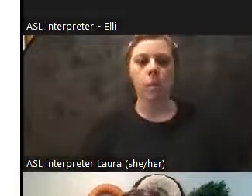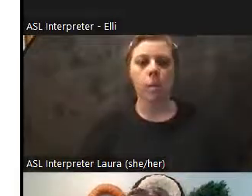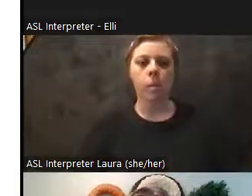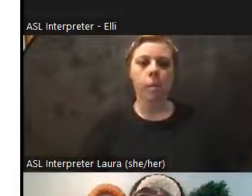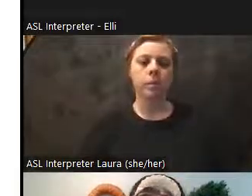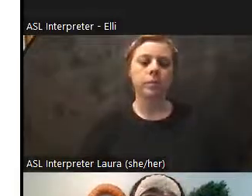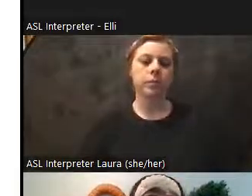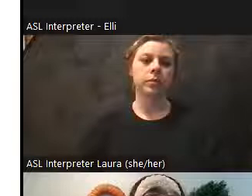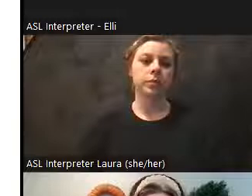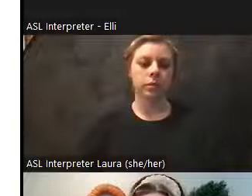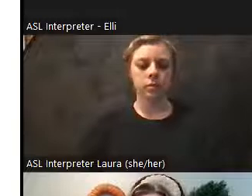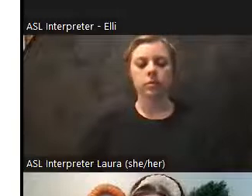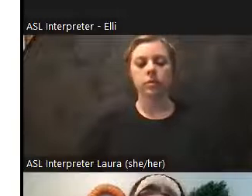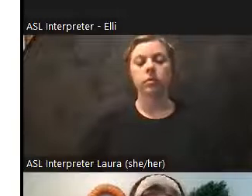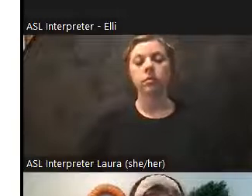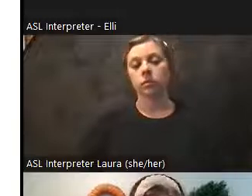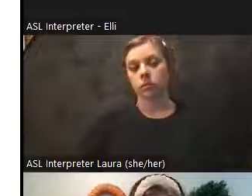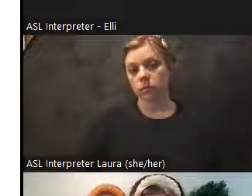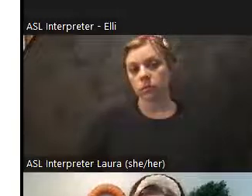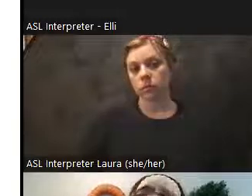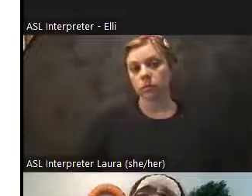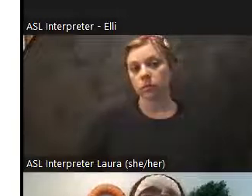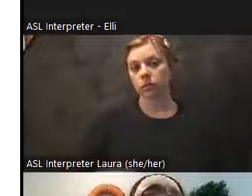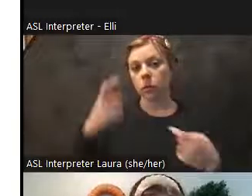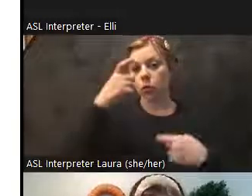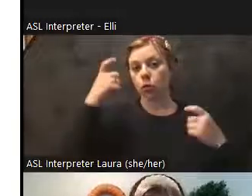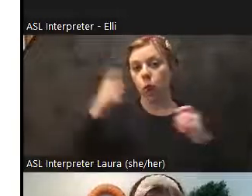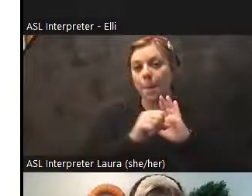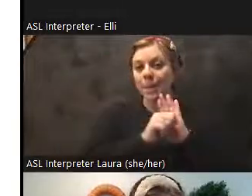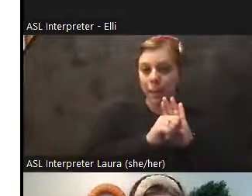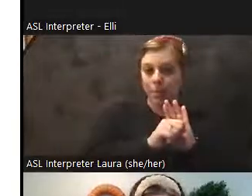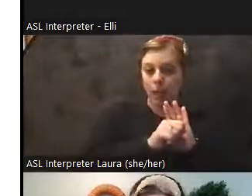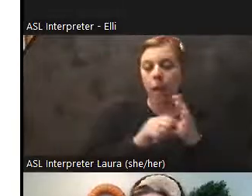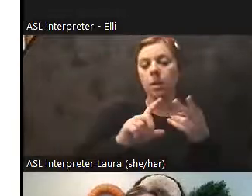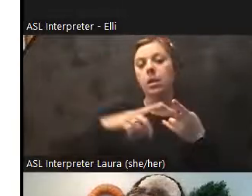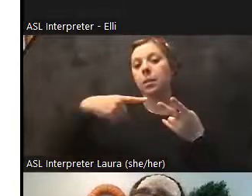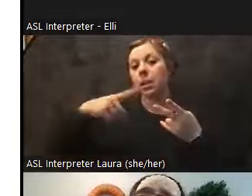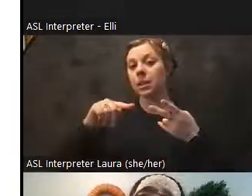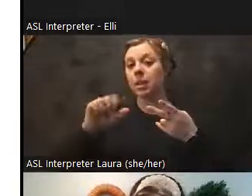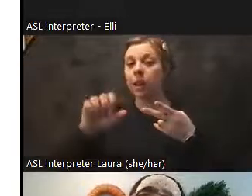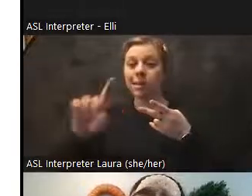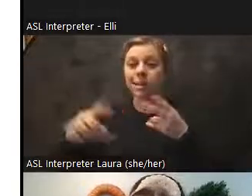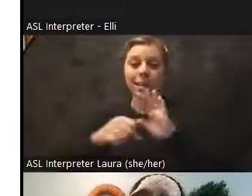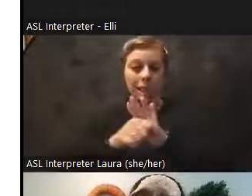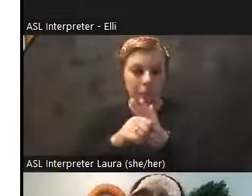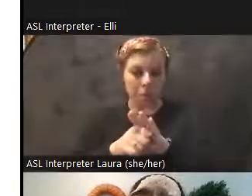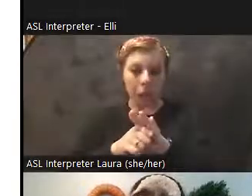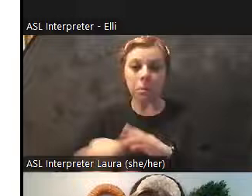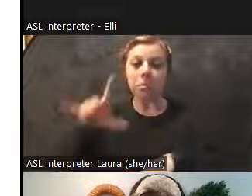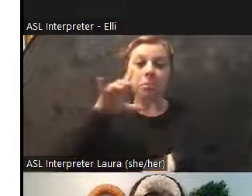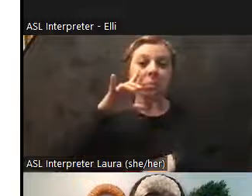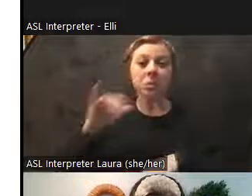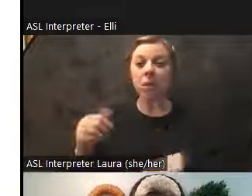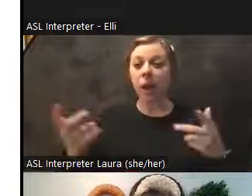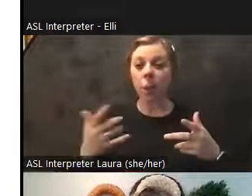So the trauma symptoms and PTSD symptoms can show up in a variety of